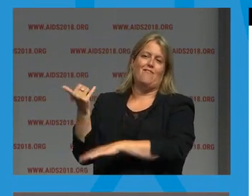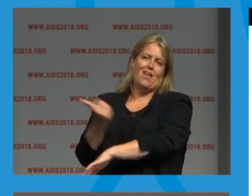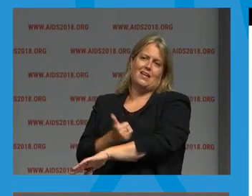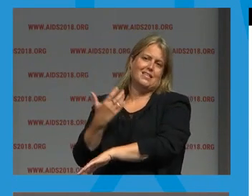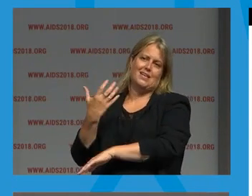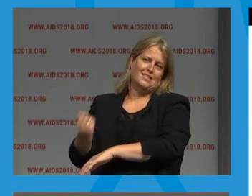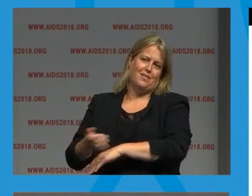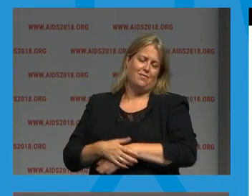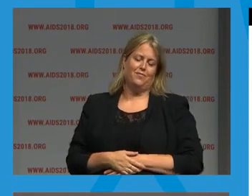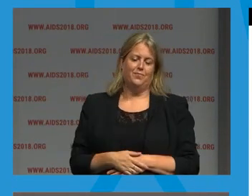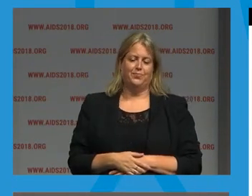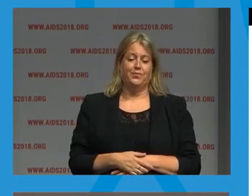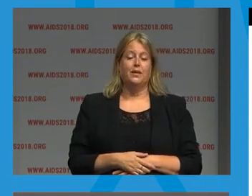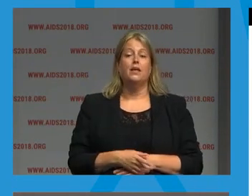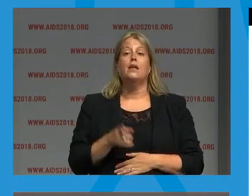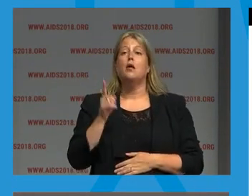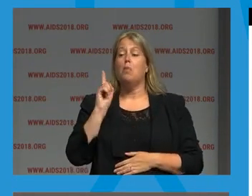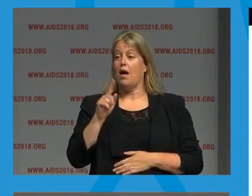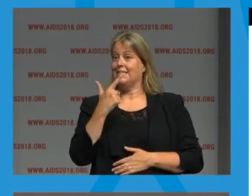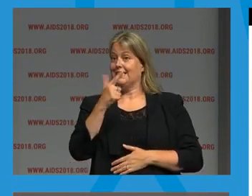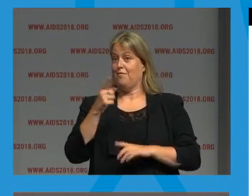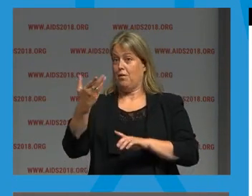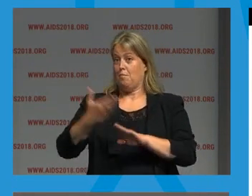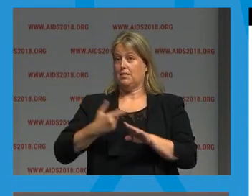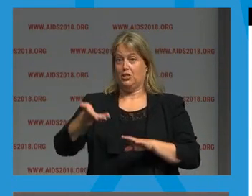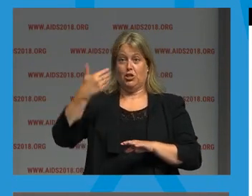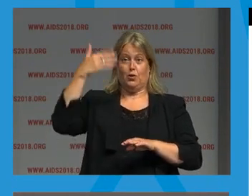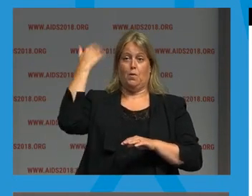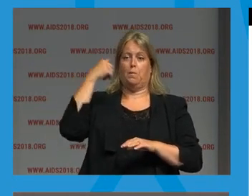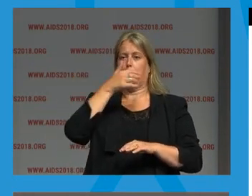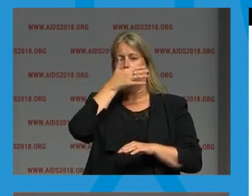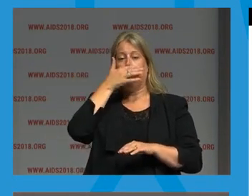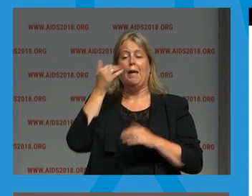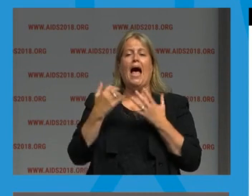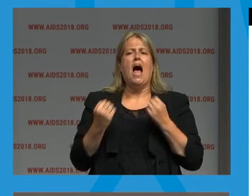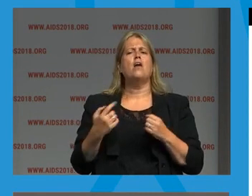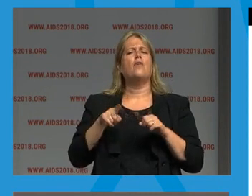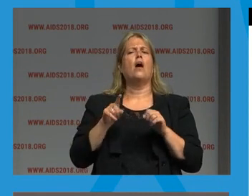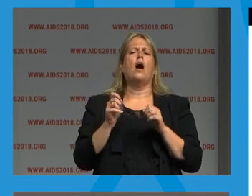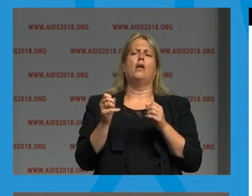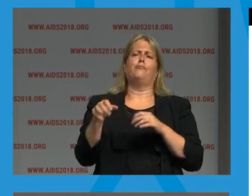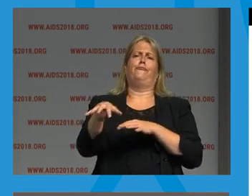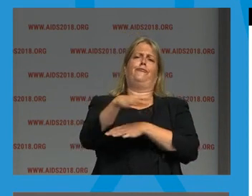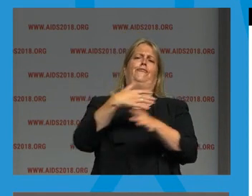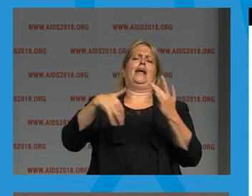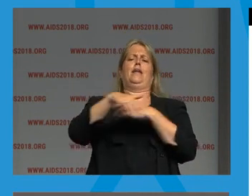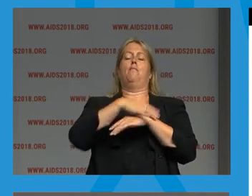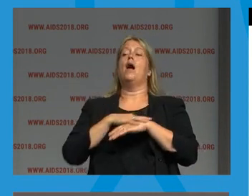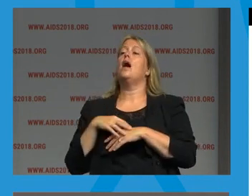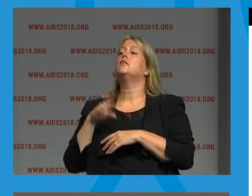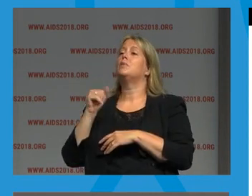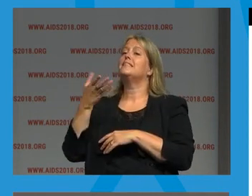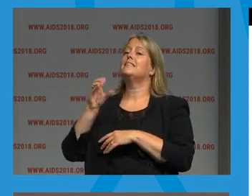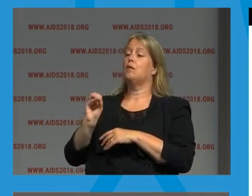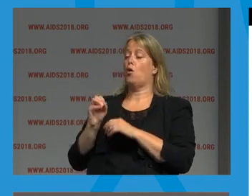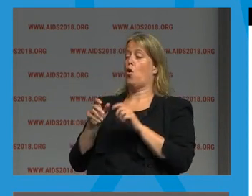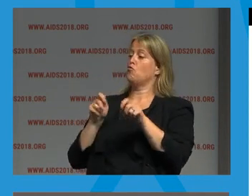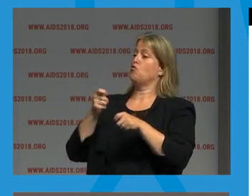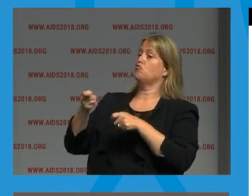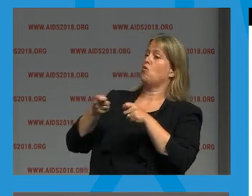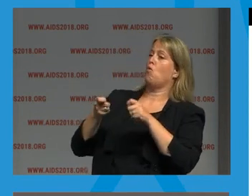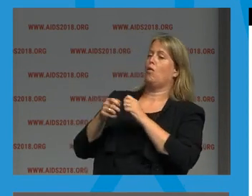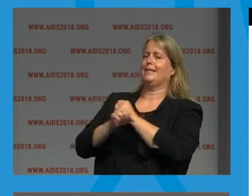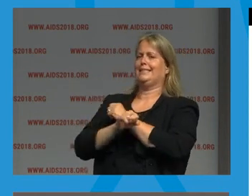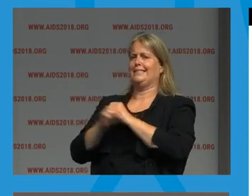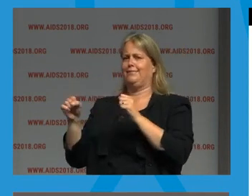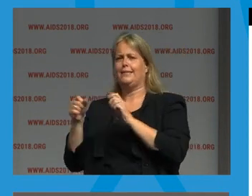this, we reported about 7 months ago a randomized, placebo-controlled safety efficacy of a